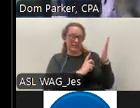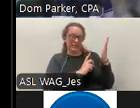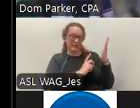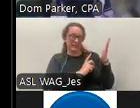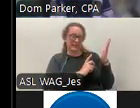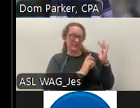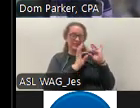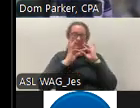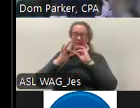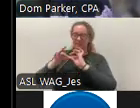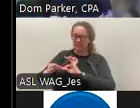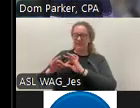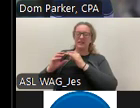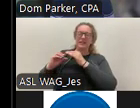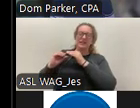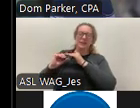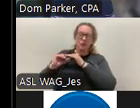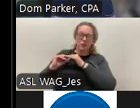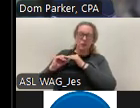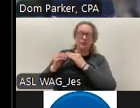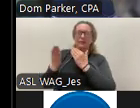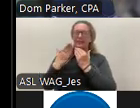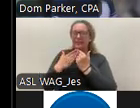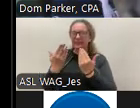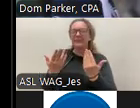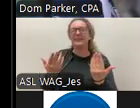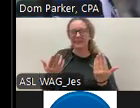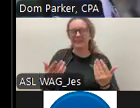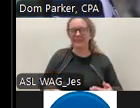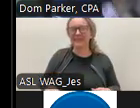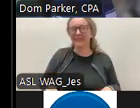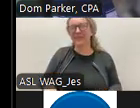and having it inclusive, usable, and accessible.